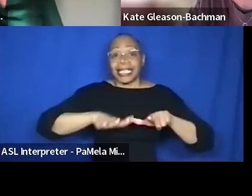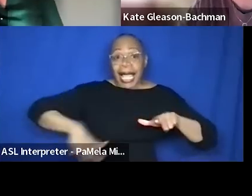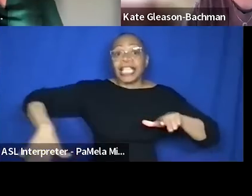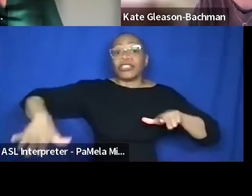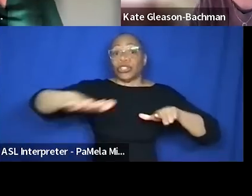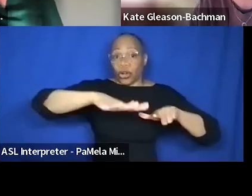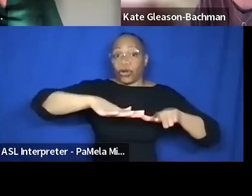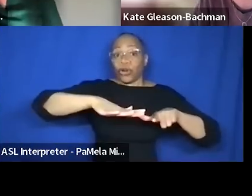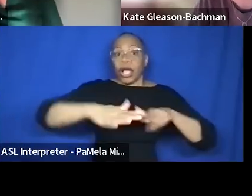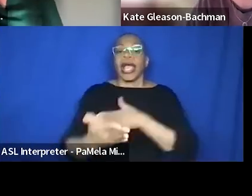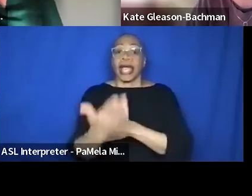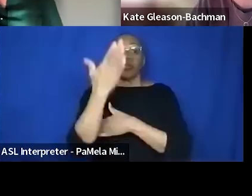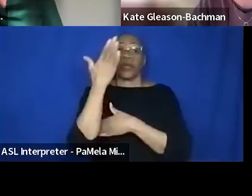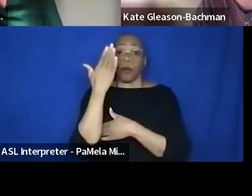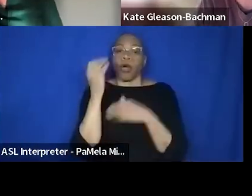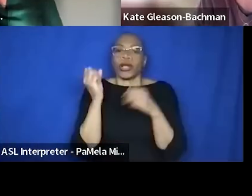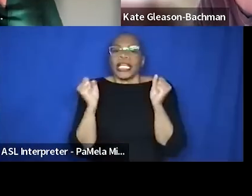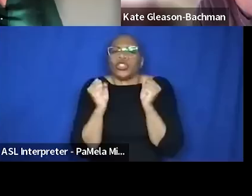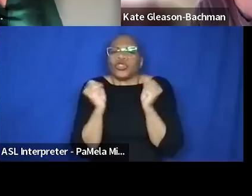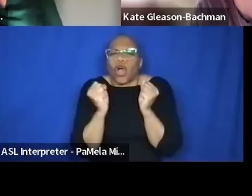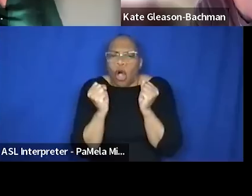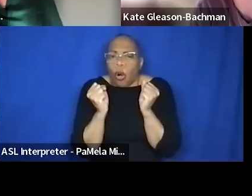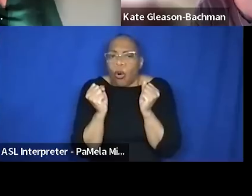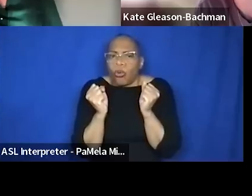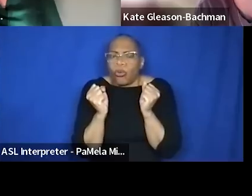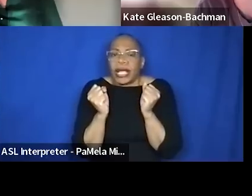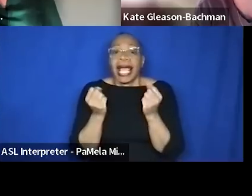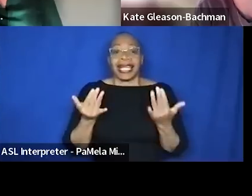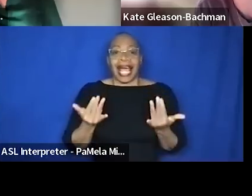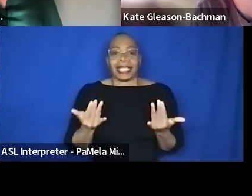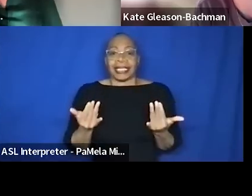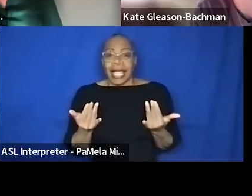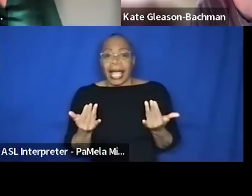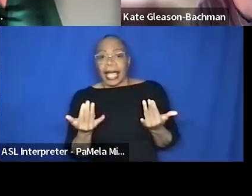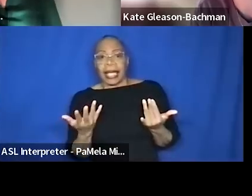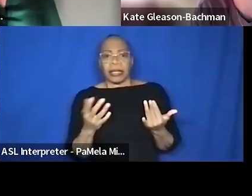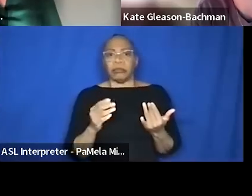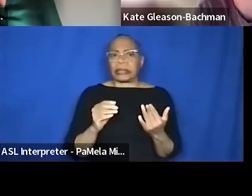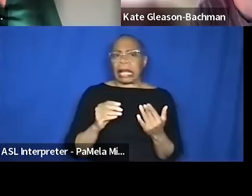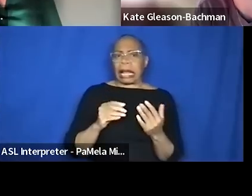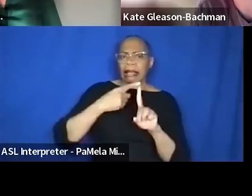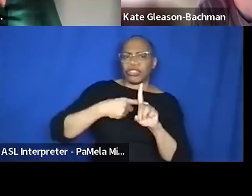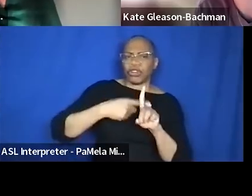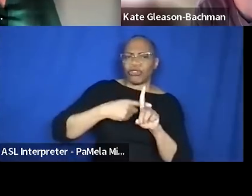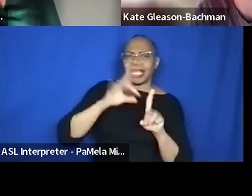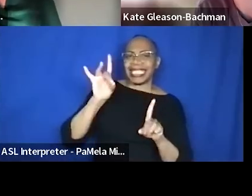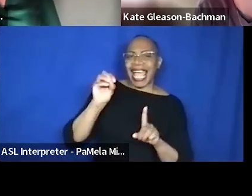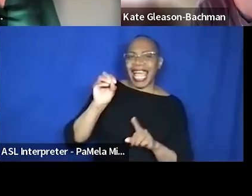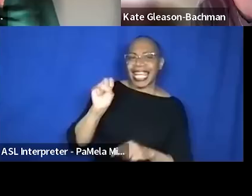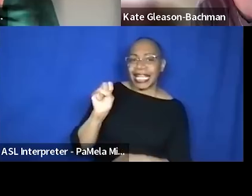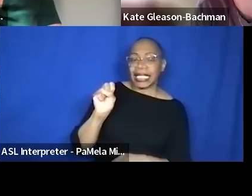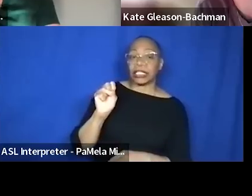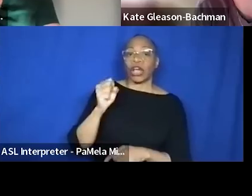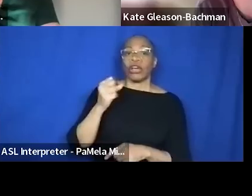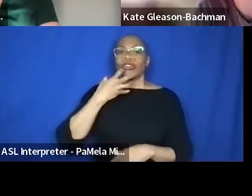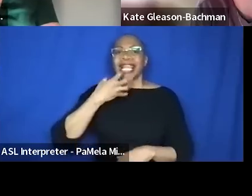in the morning it's cold, really chilly. Today it's going to be up to 80. So in the heat, it's going to be hot. And